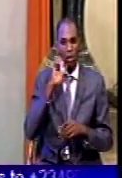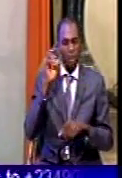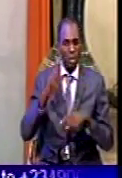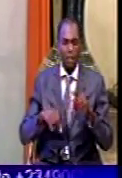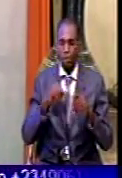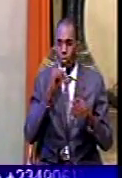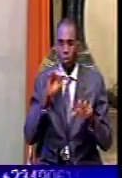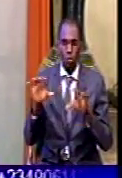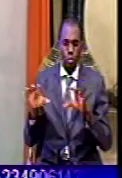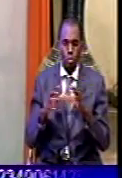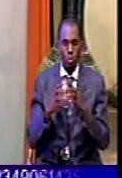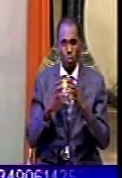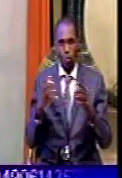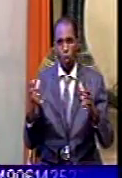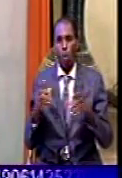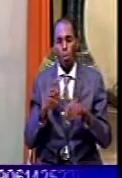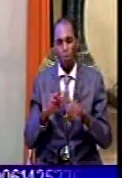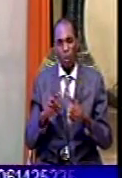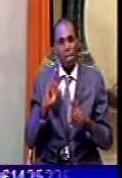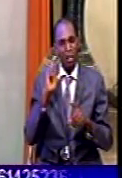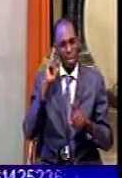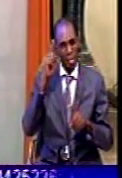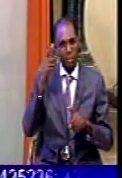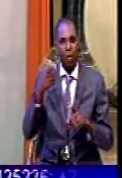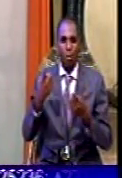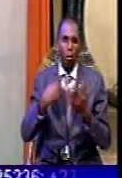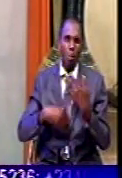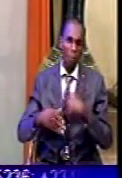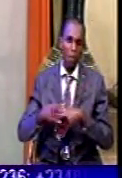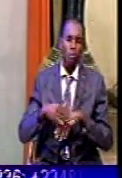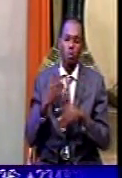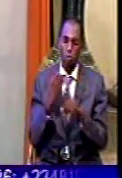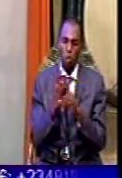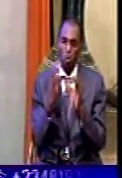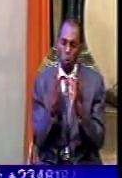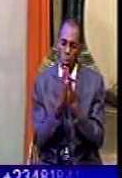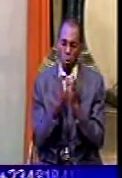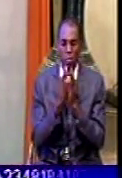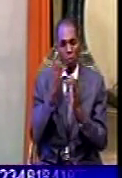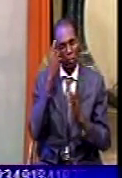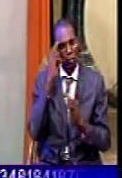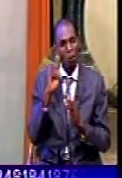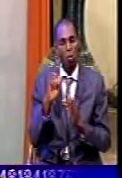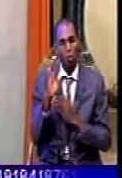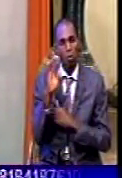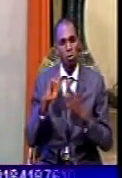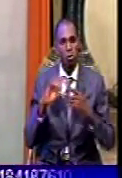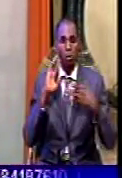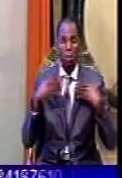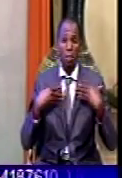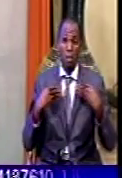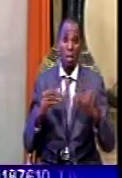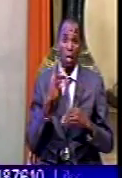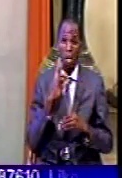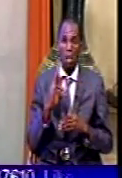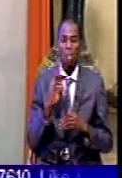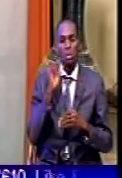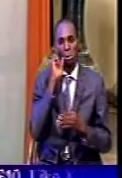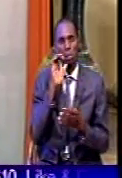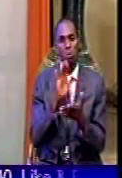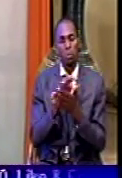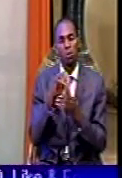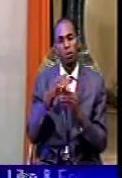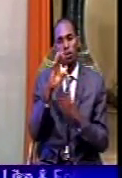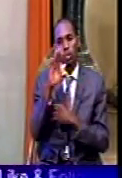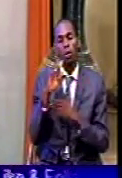the next pregnancy. That when I take in the next pregnancy, when they are doing the operation, that I should tell the surgeon to cover it up. That